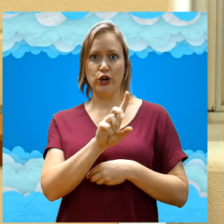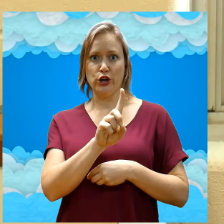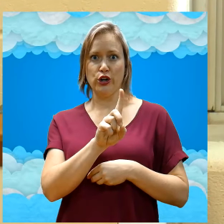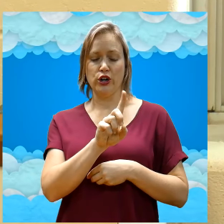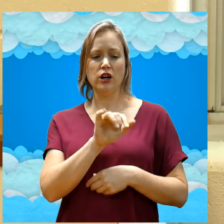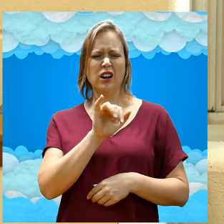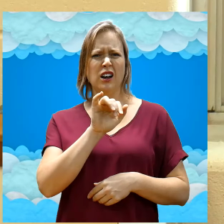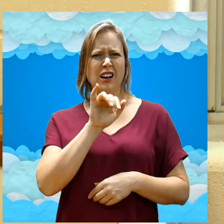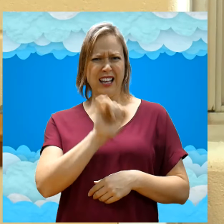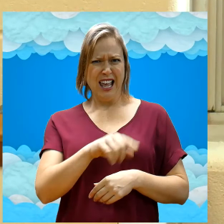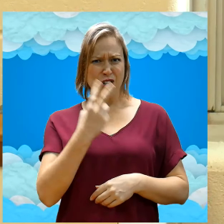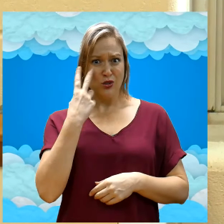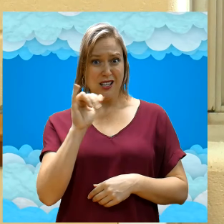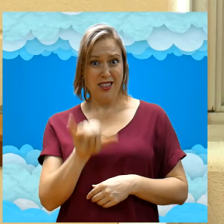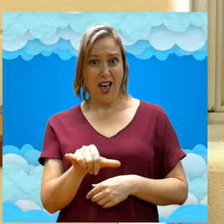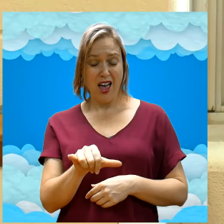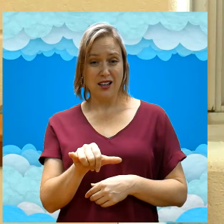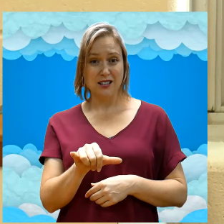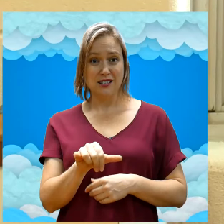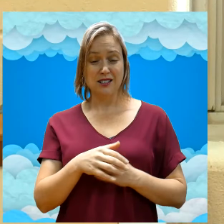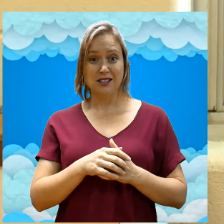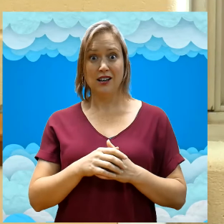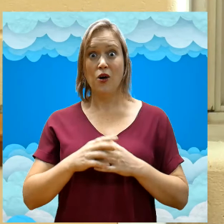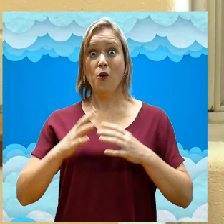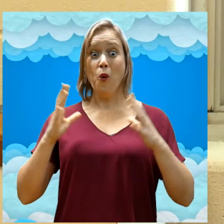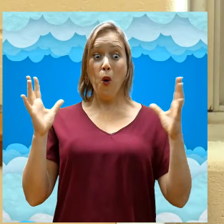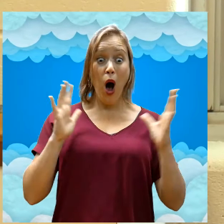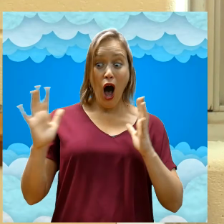that? And it's still soaking it up.